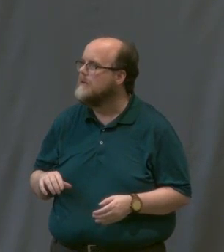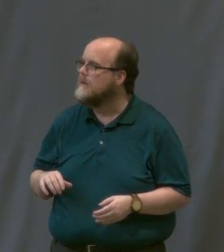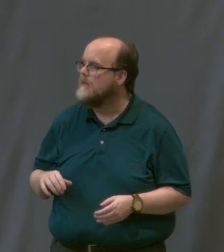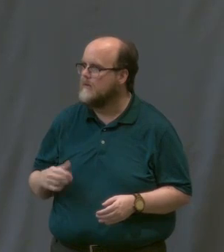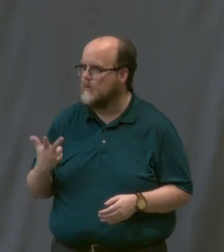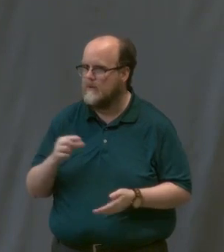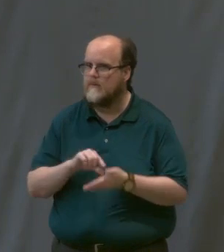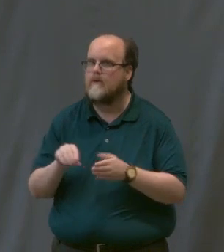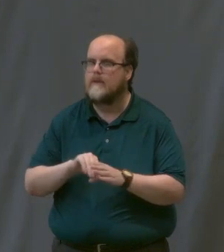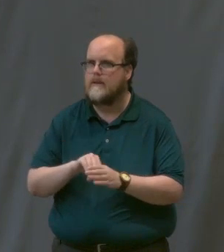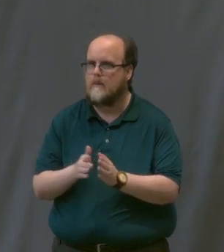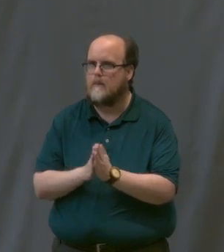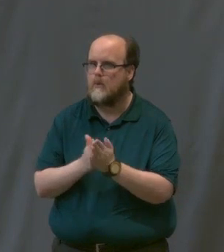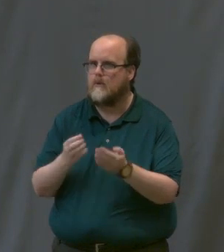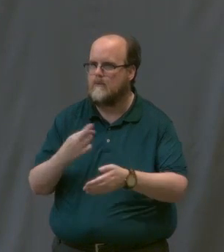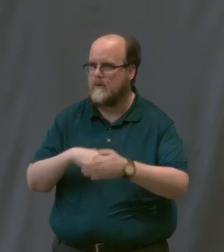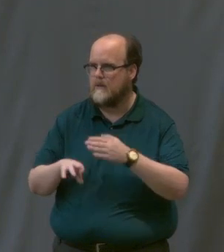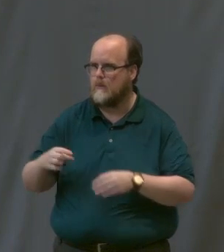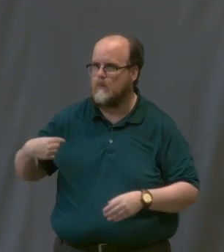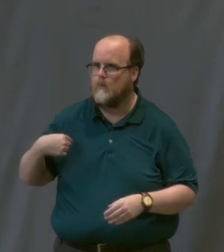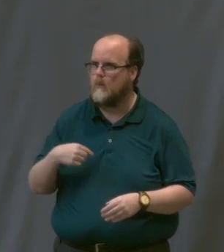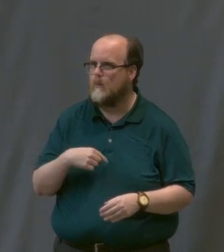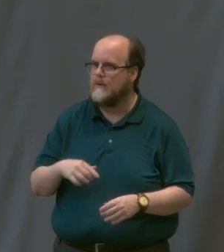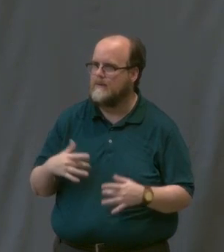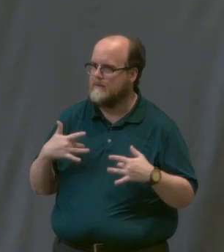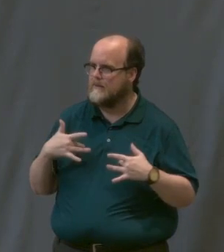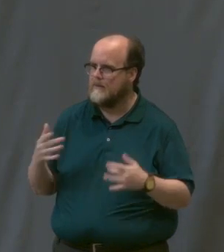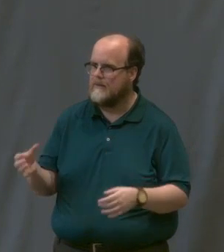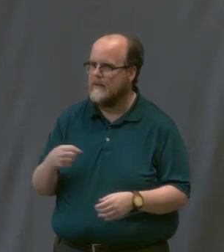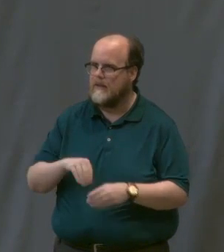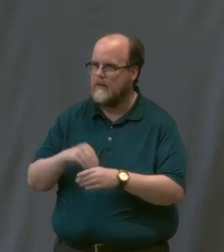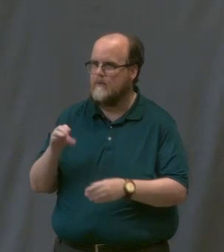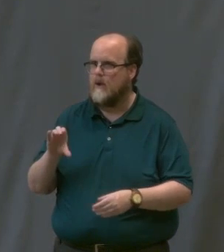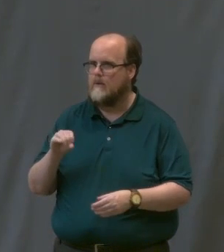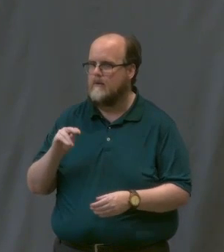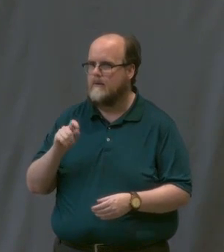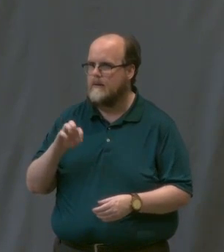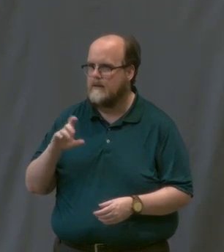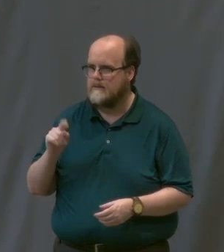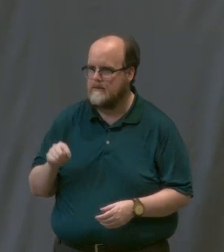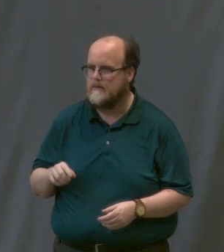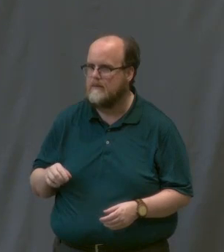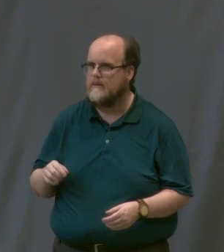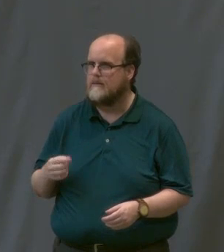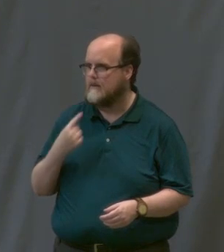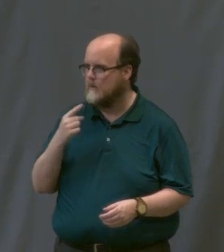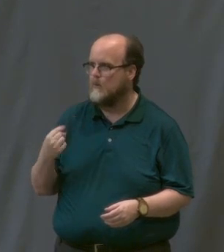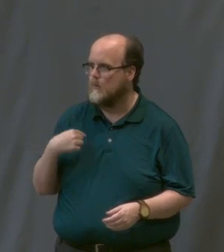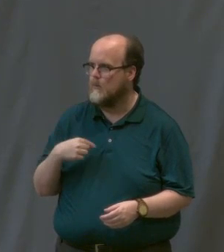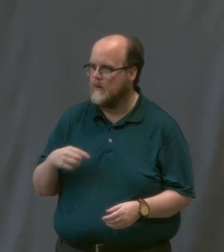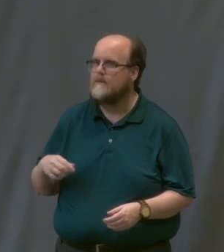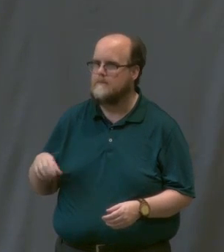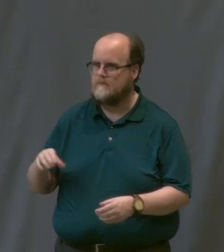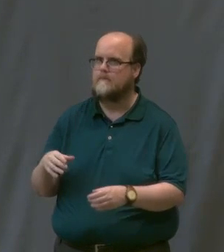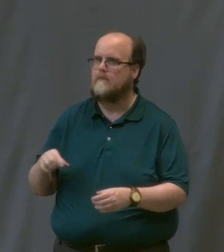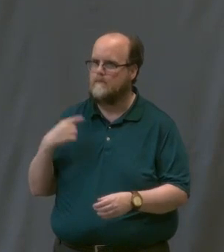3 verses in the book of Revelation that we have a tendency to take out of context. I won't say we have a tendency. I'll just flat out say we do